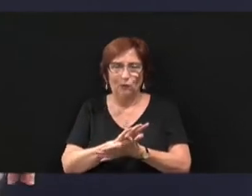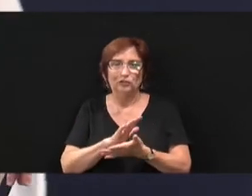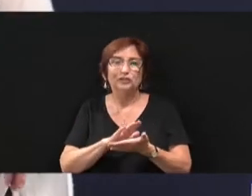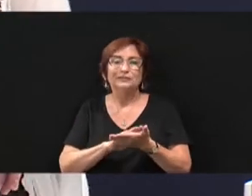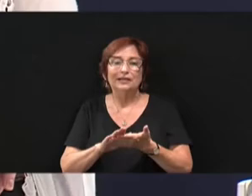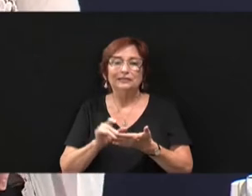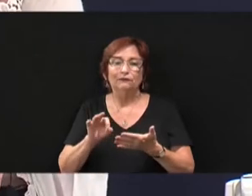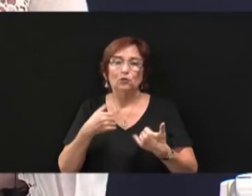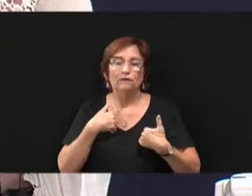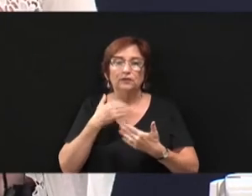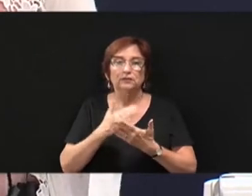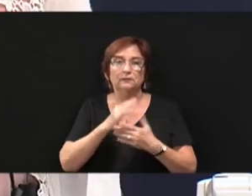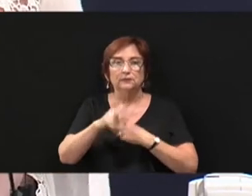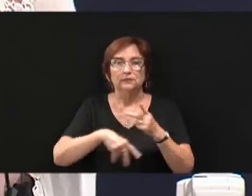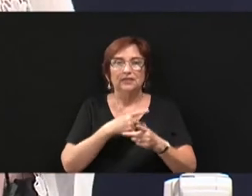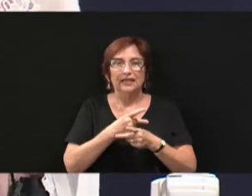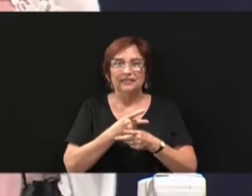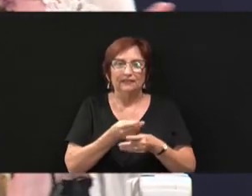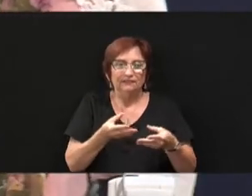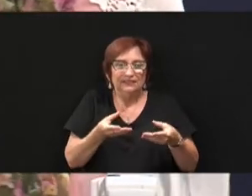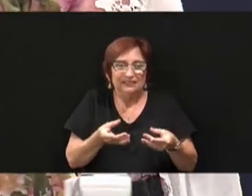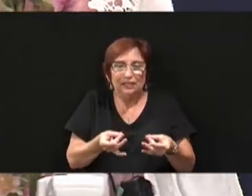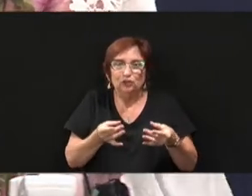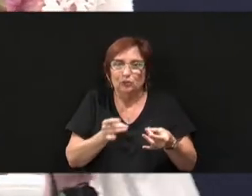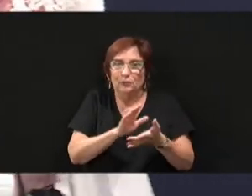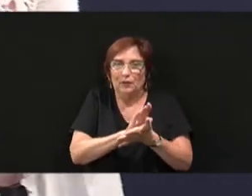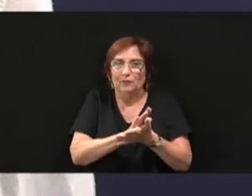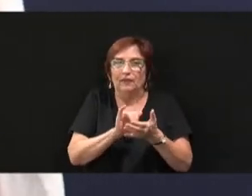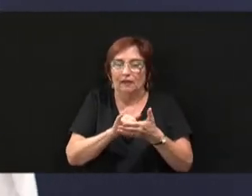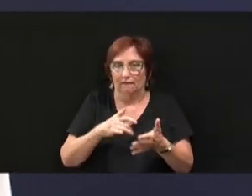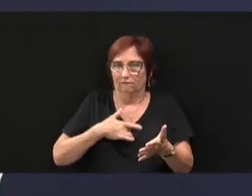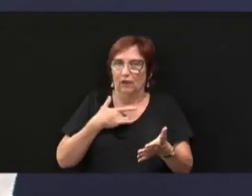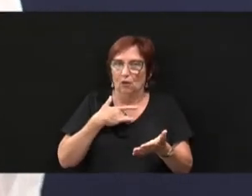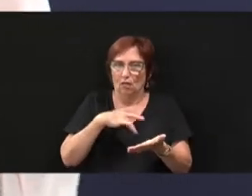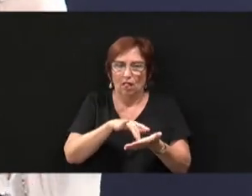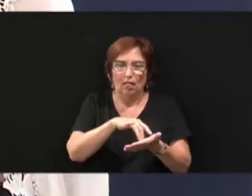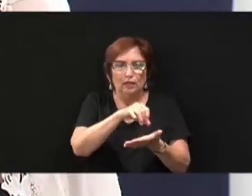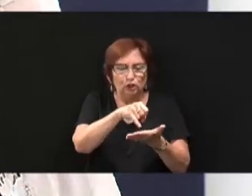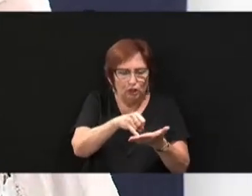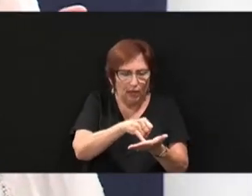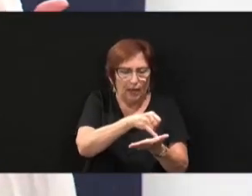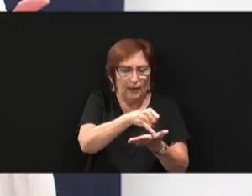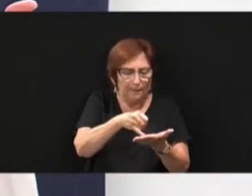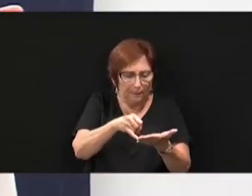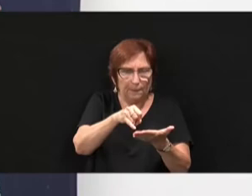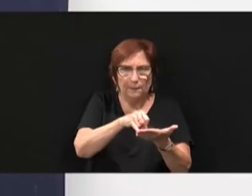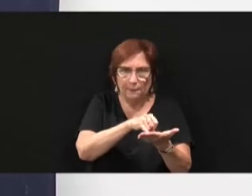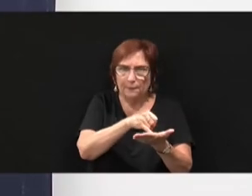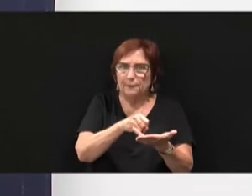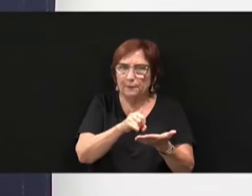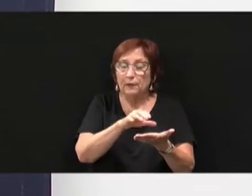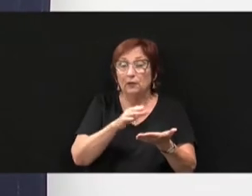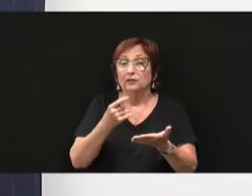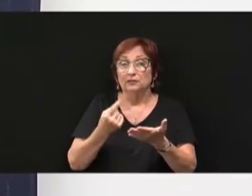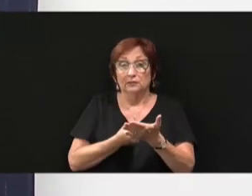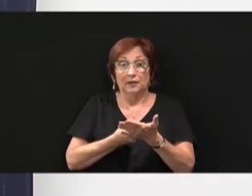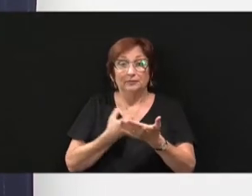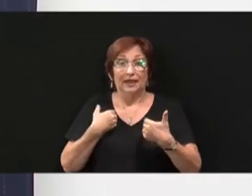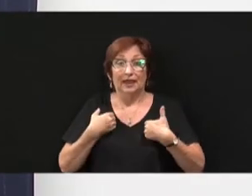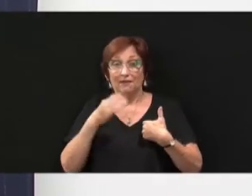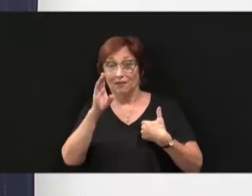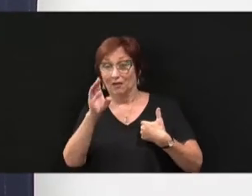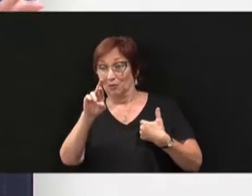of texture that they can feel. Sometimes I bring bricks from home too, and I have them do it on the brick.